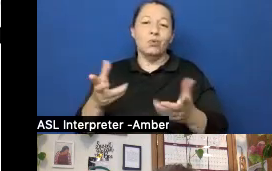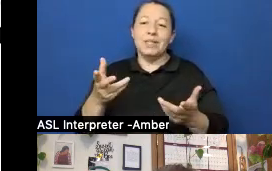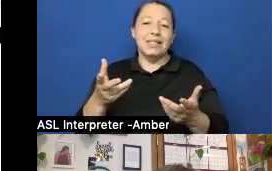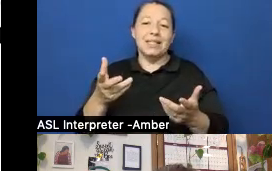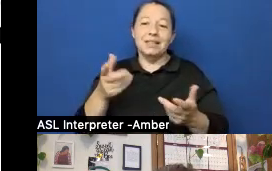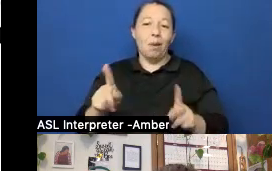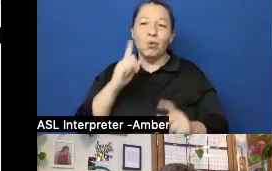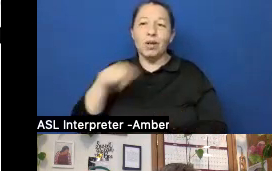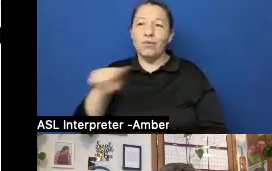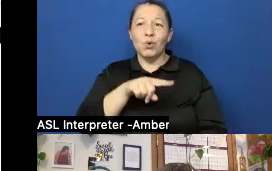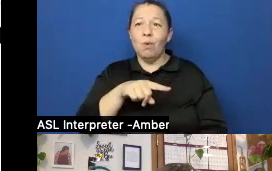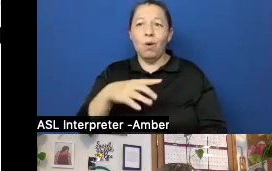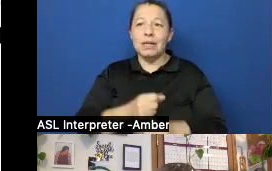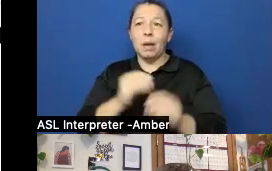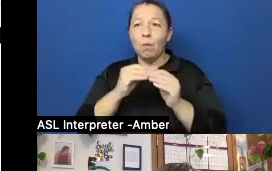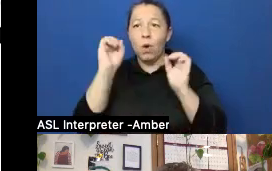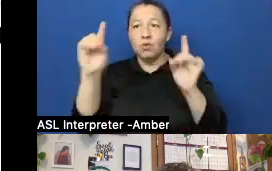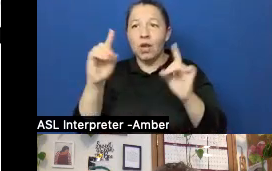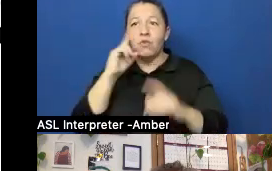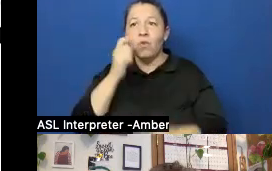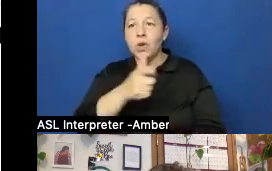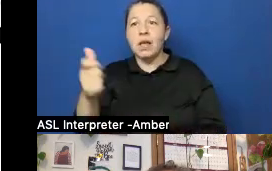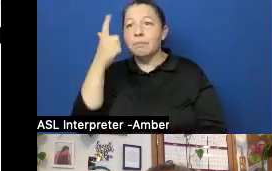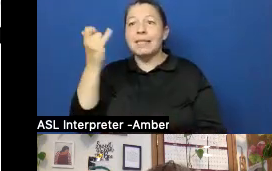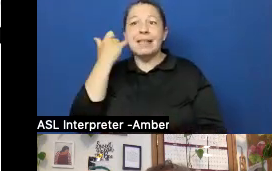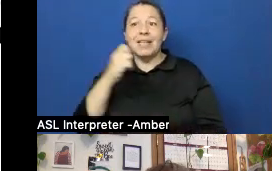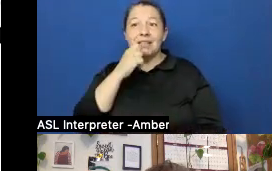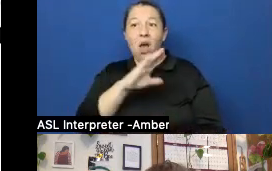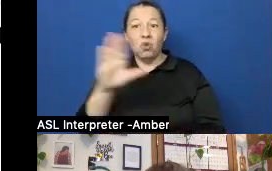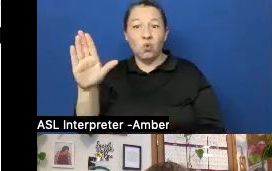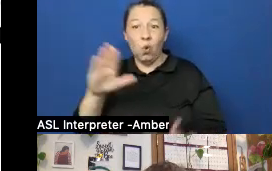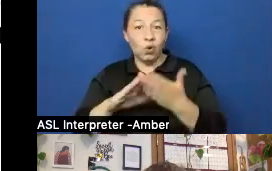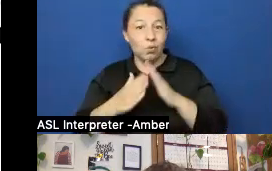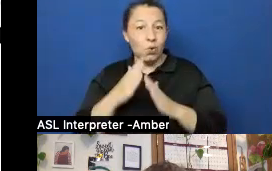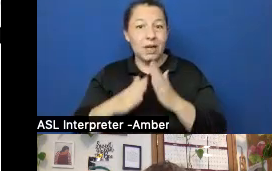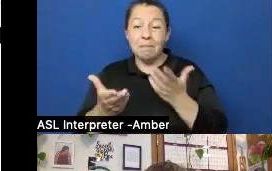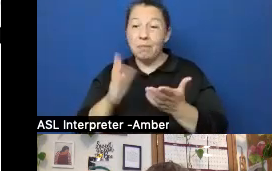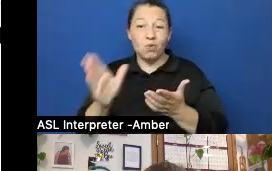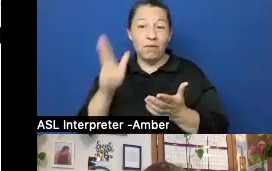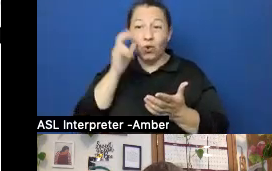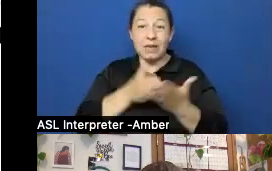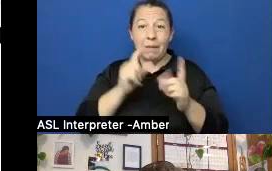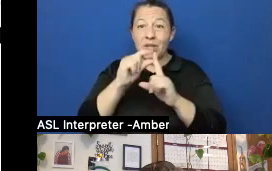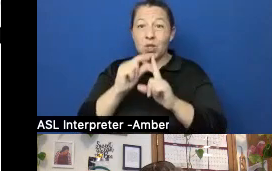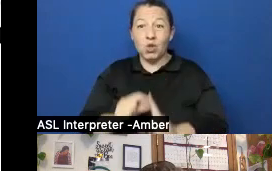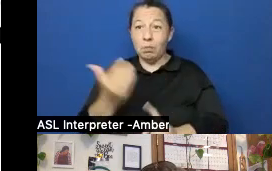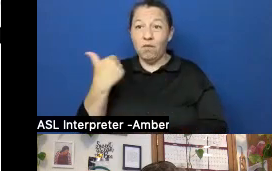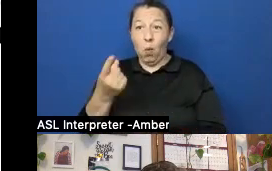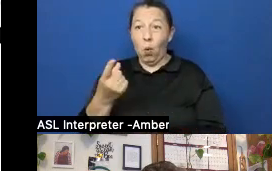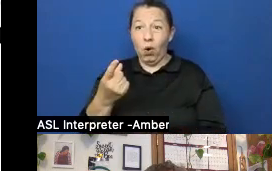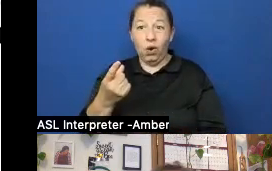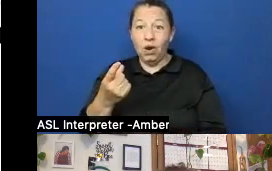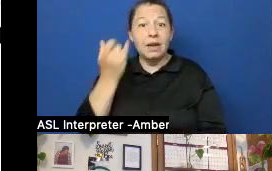if this is not your community, you may not have heard some of these terms before. And if you can think